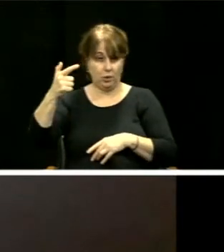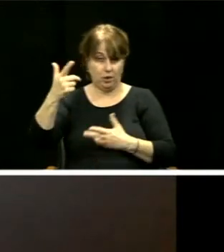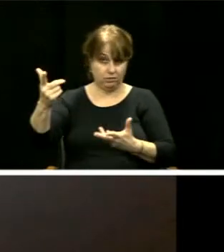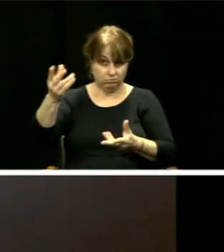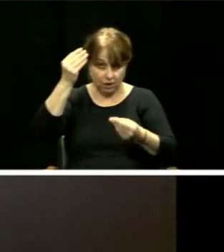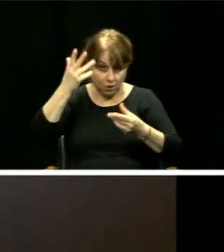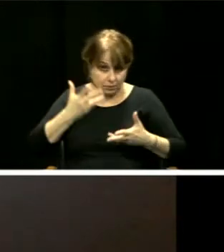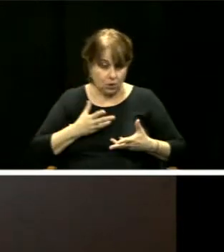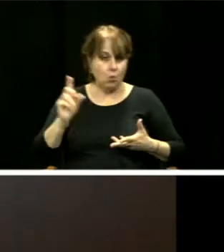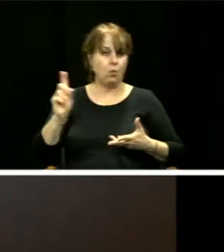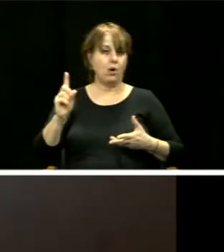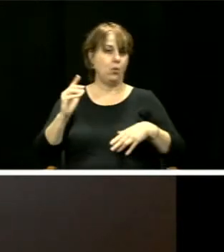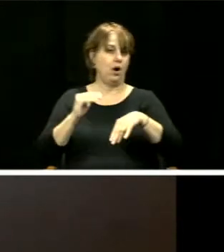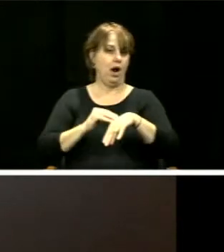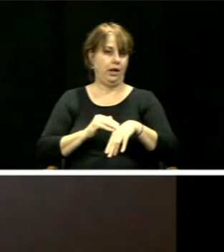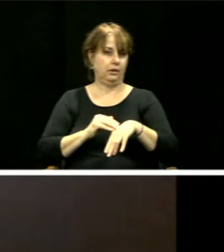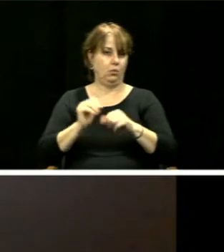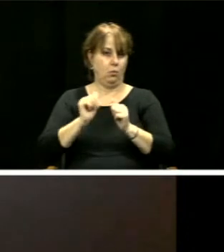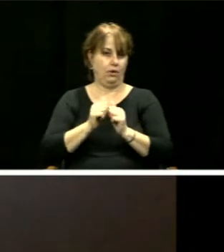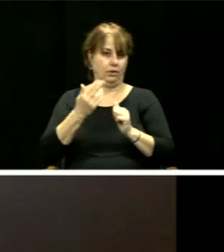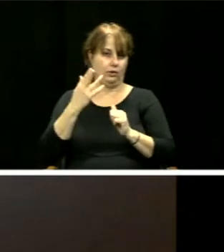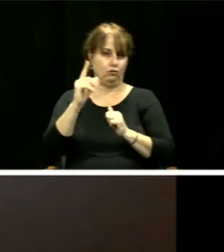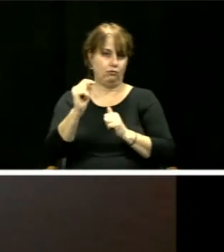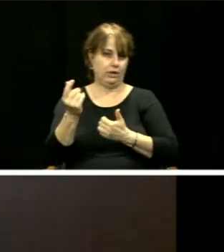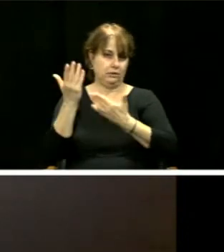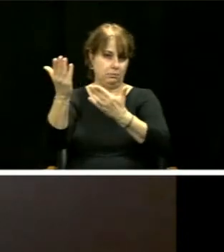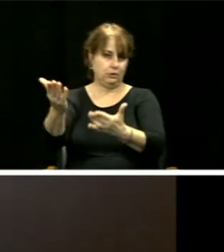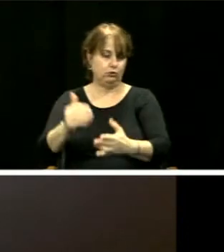all on where we stand with that grant submission?